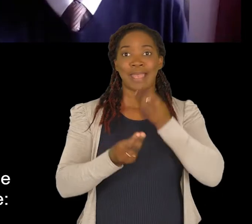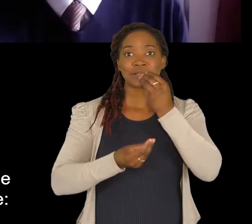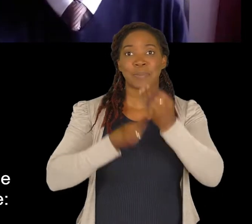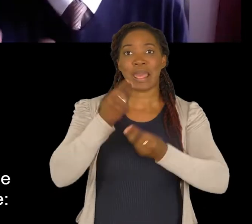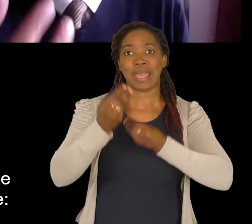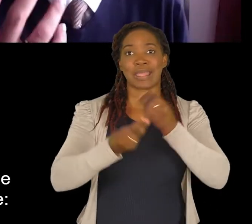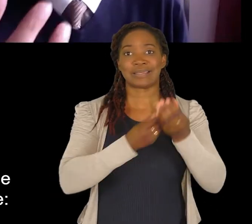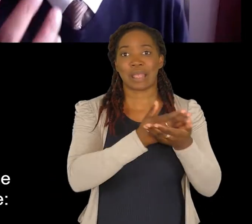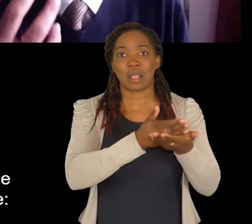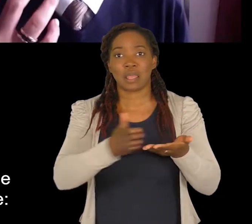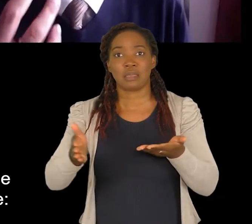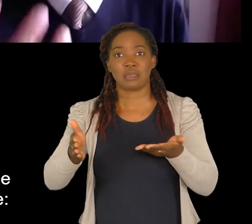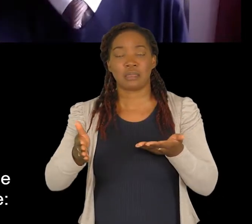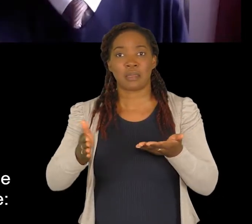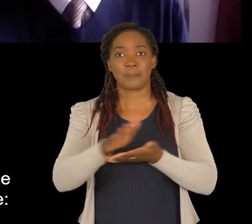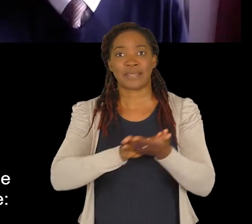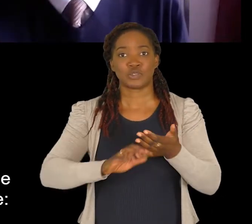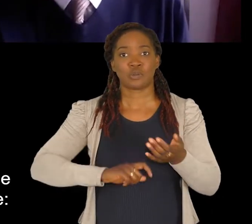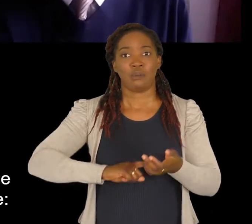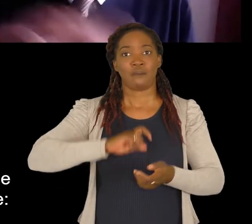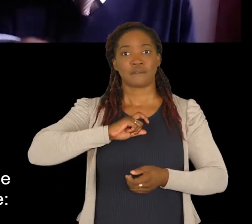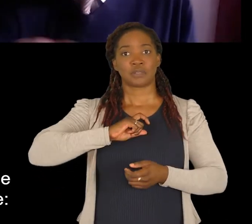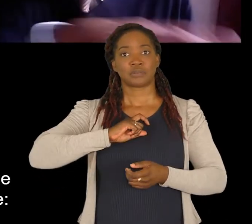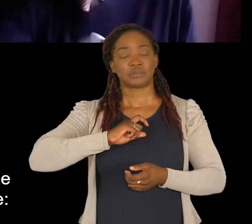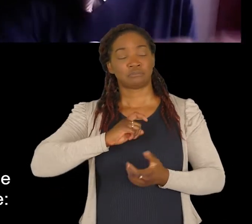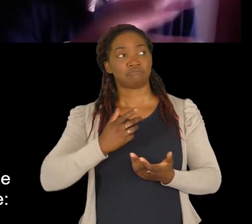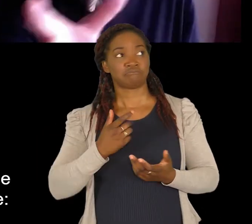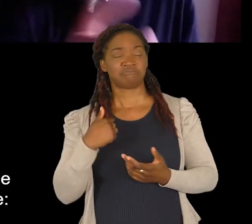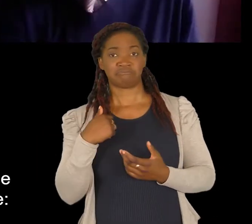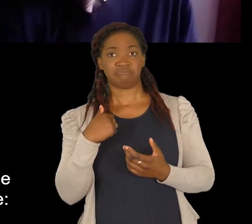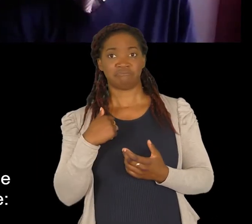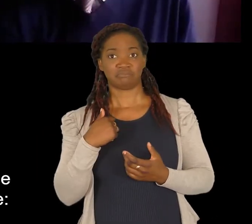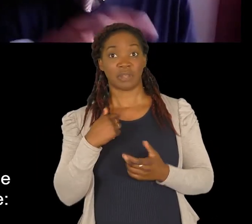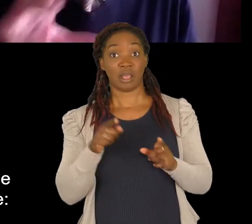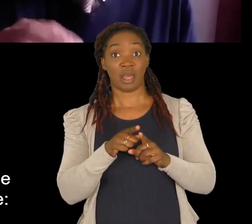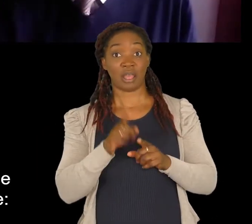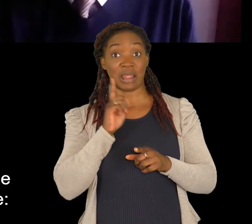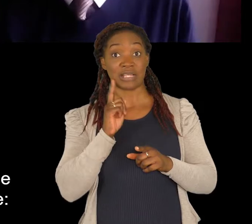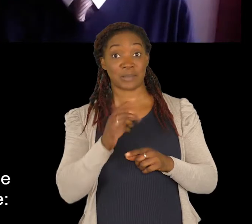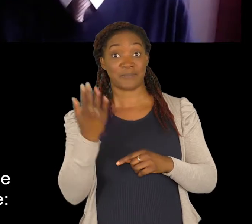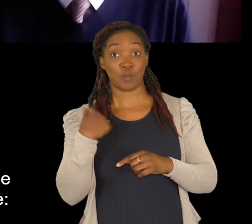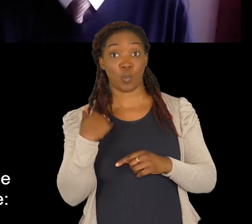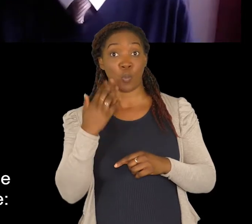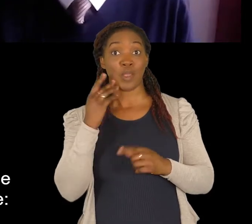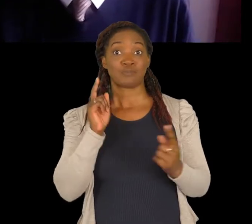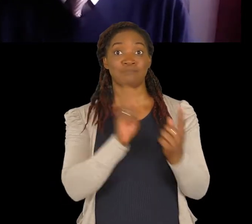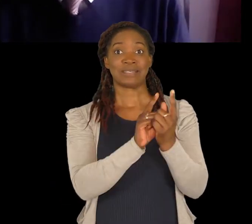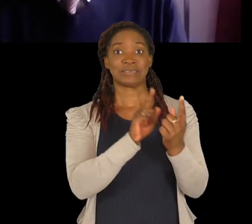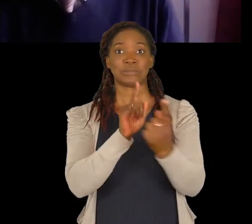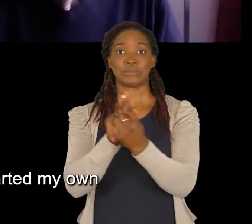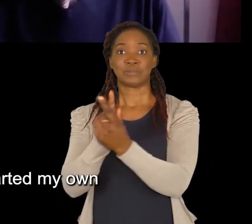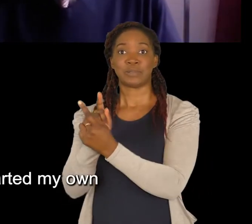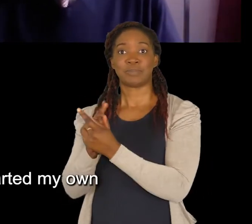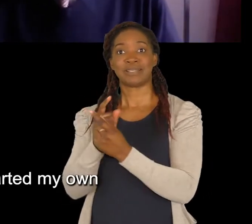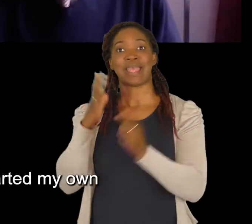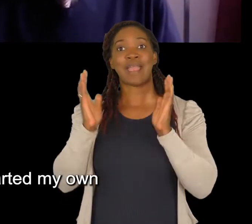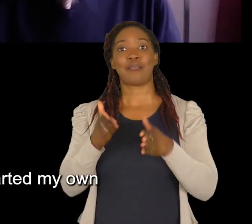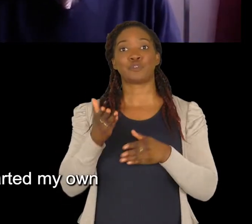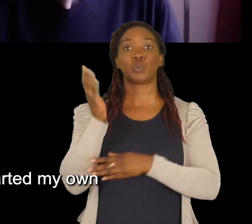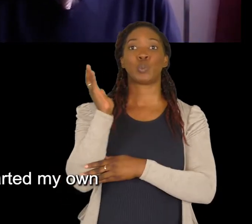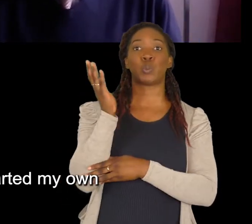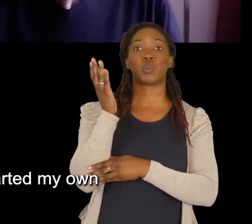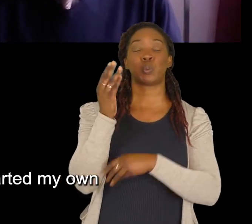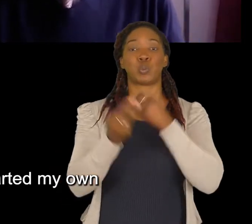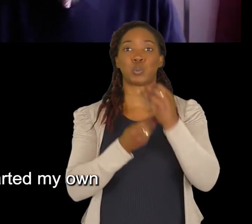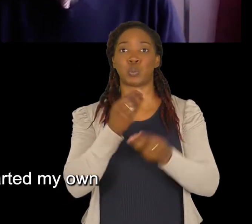really clearly so you feel confident, to the point about the lady earlier, when you're talking to other people. Because, you know, when you